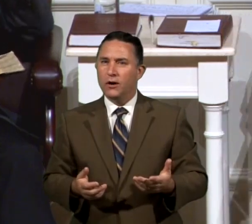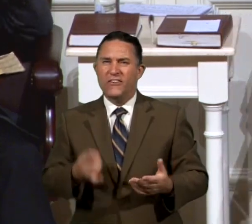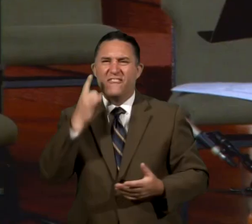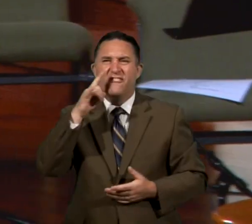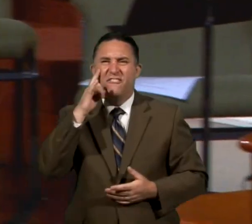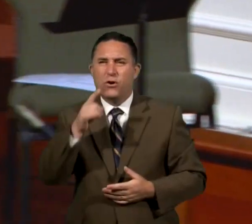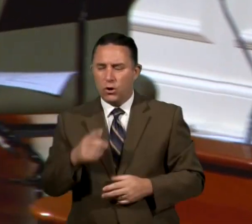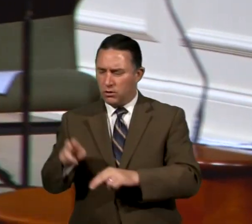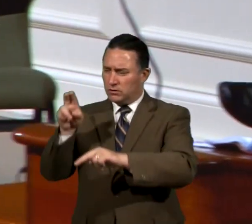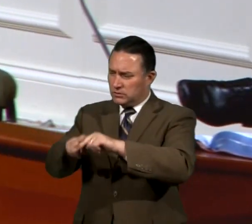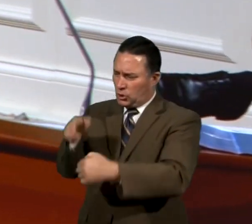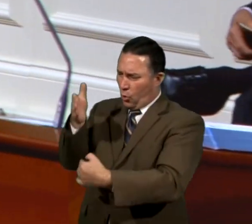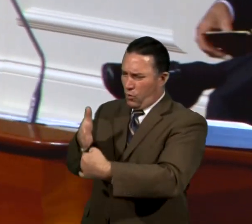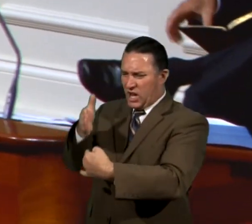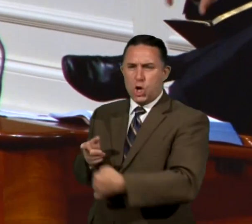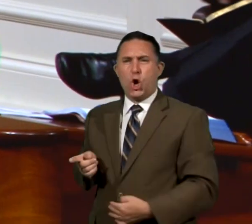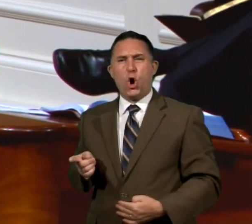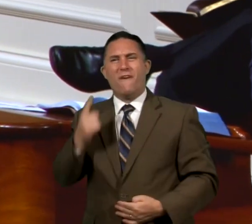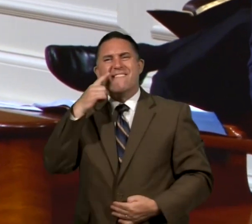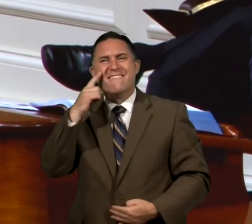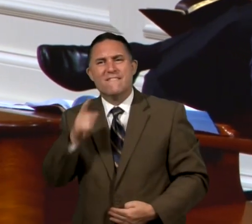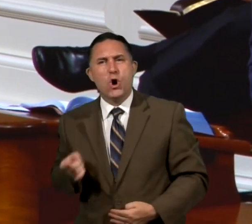Why take a seat on the window?